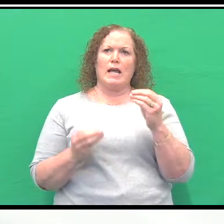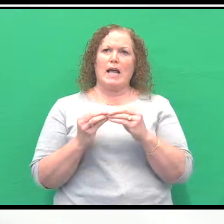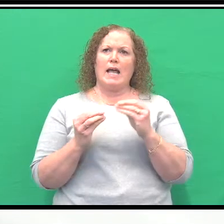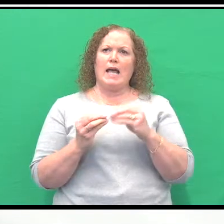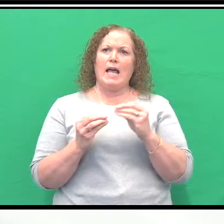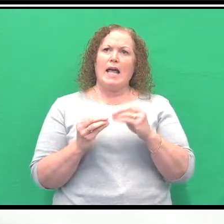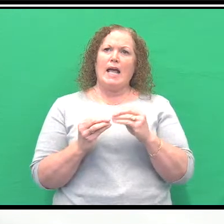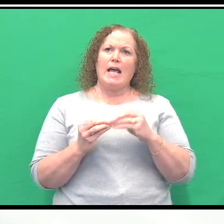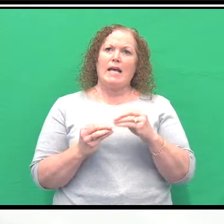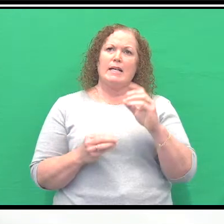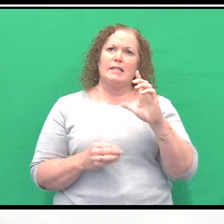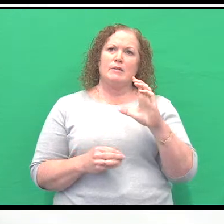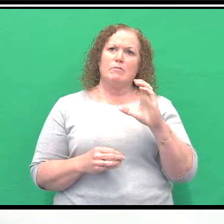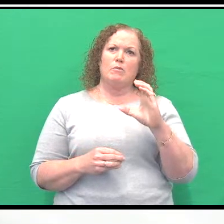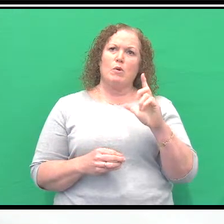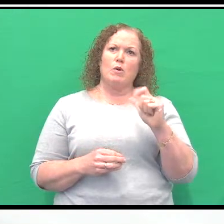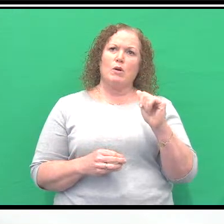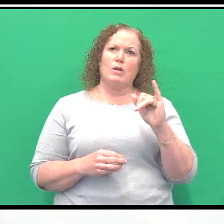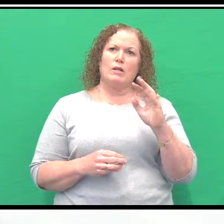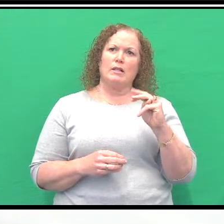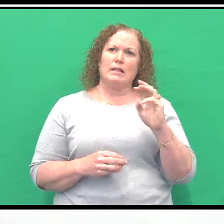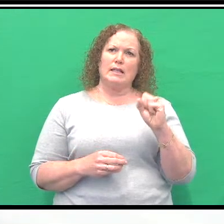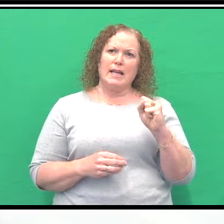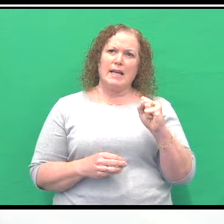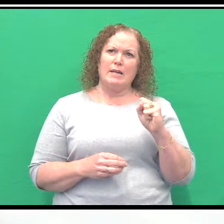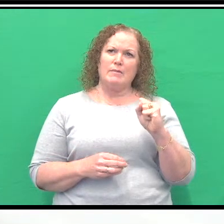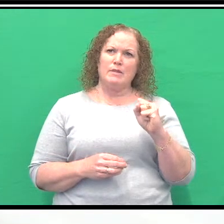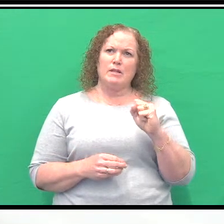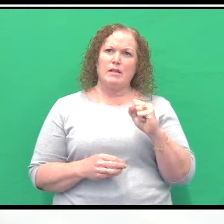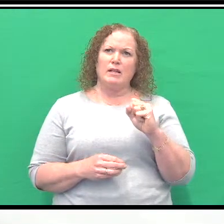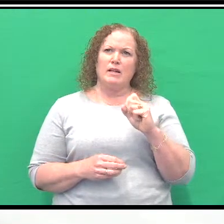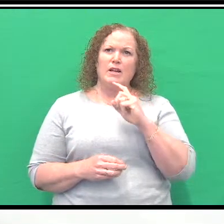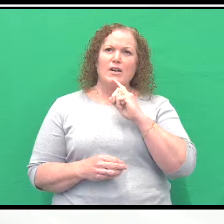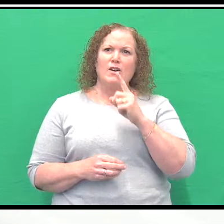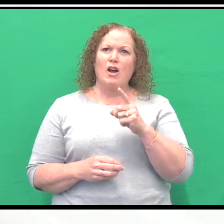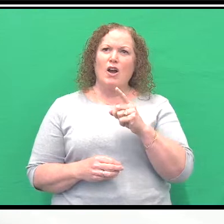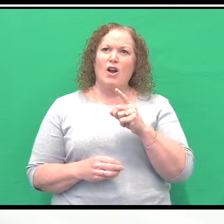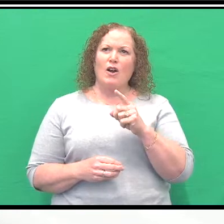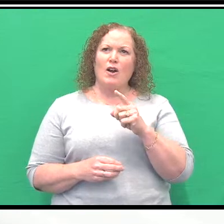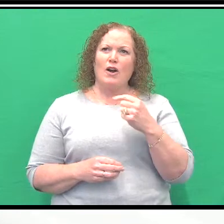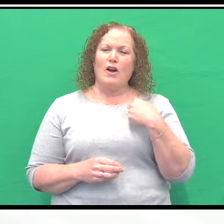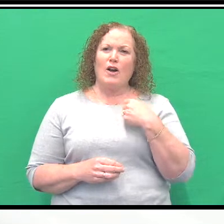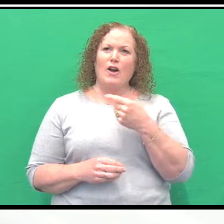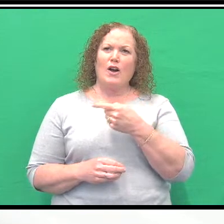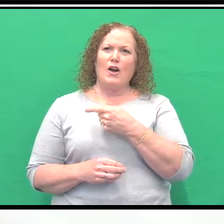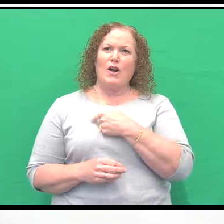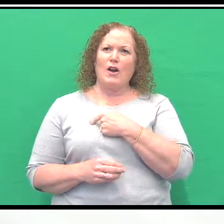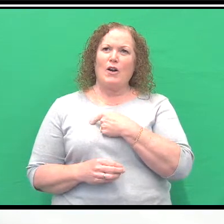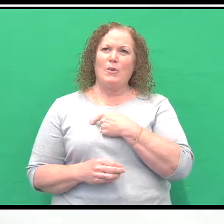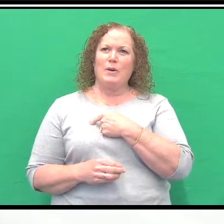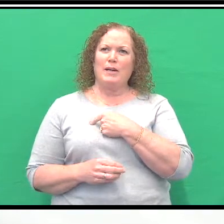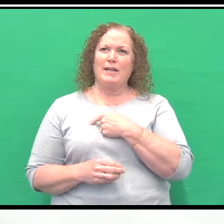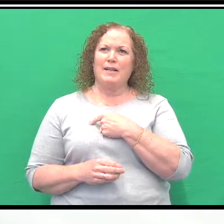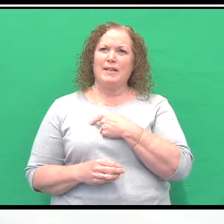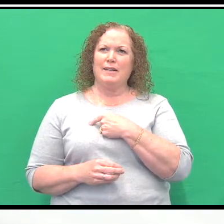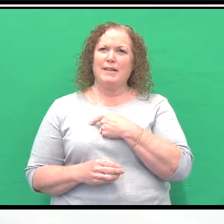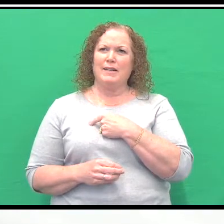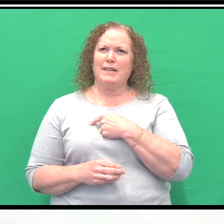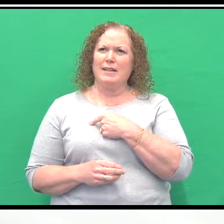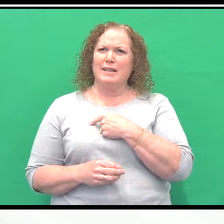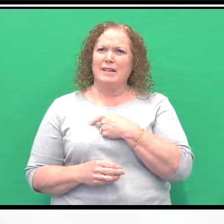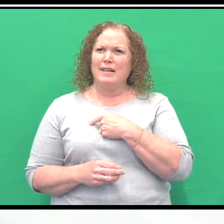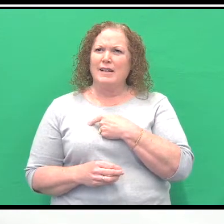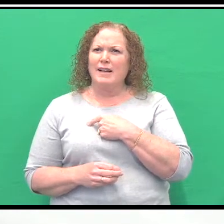Norco, I mean, are we identifying like that? Then we can focus on public relations. One person. 'Cause I couldn't figure out a department to pick on